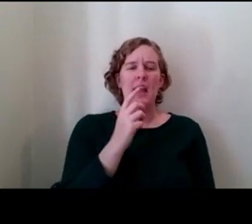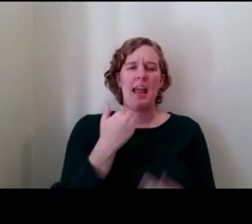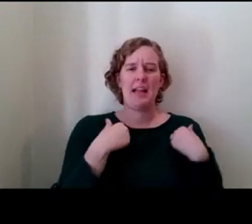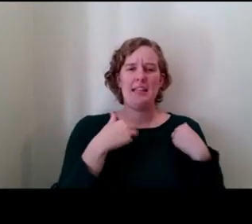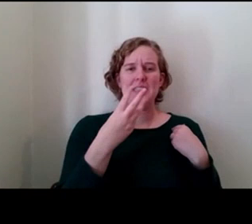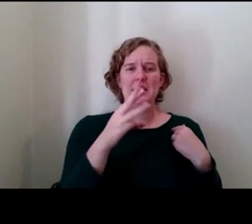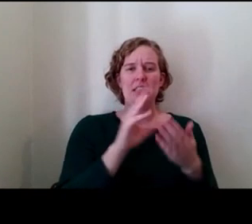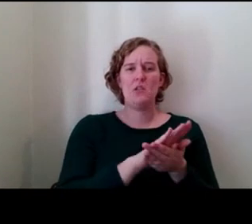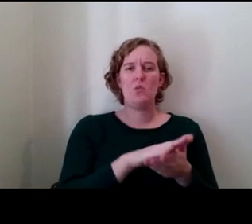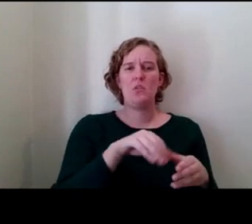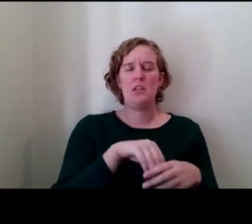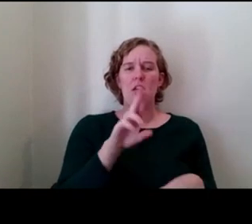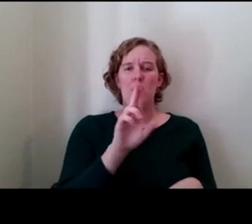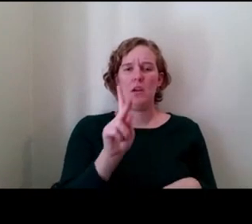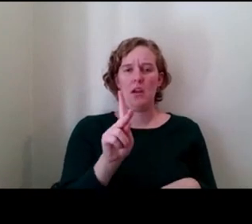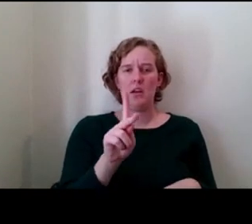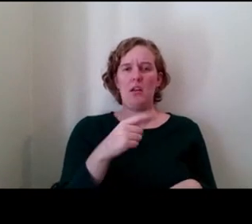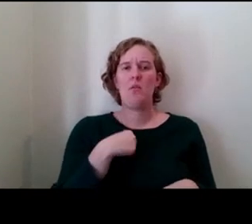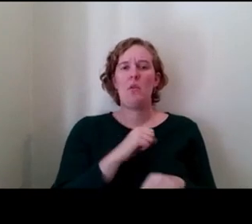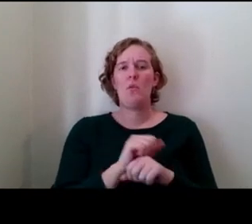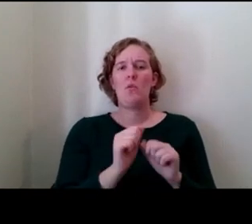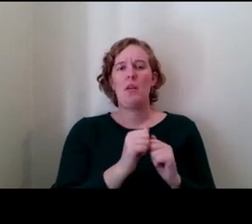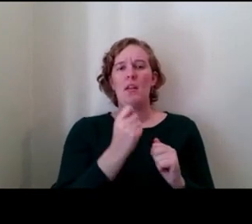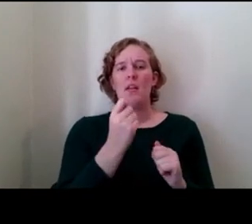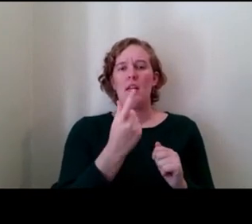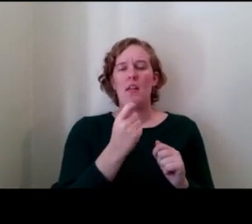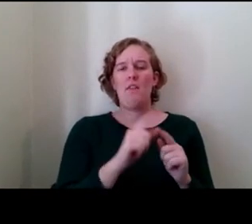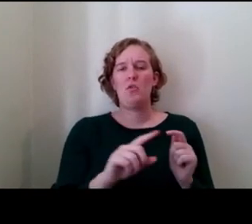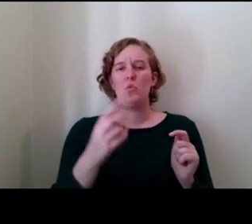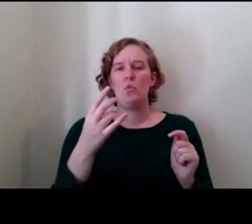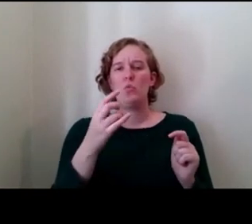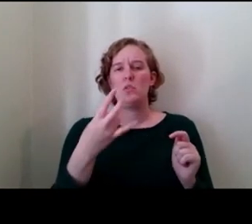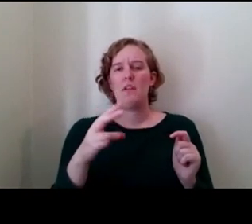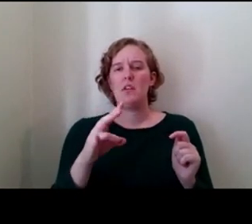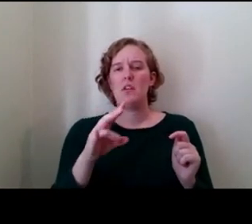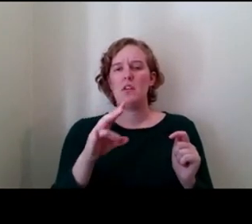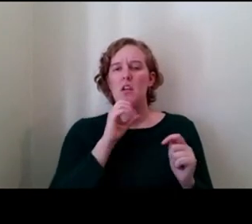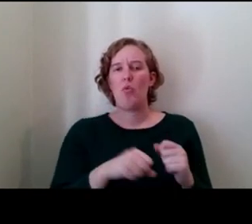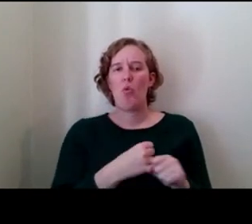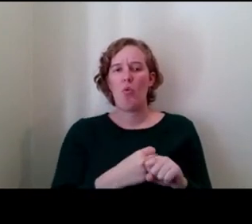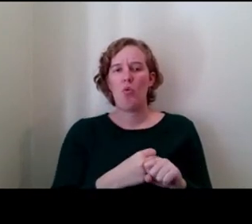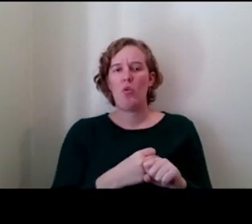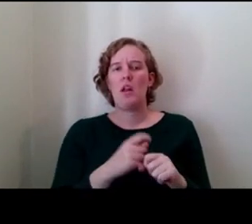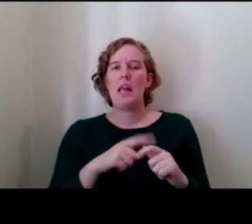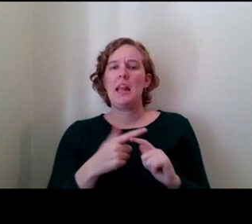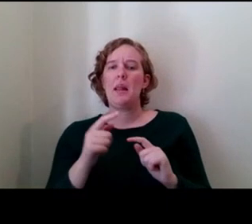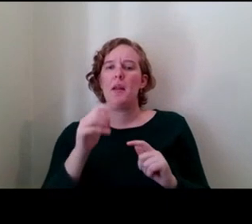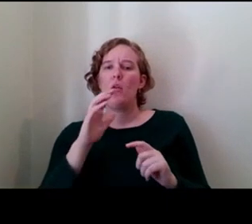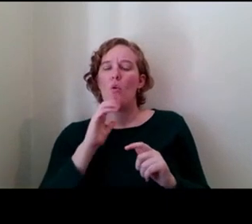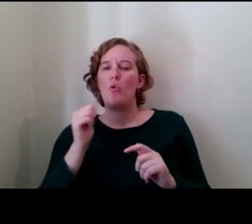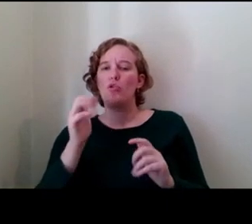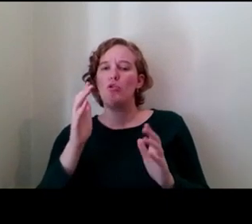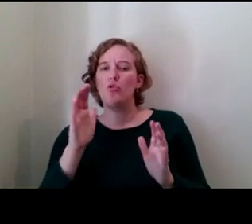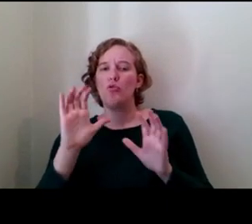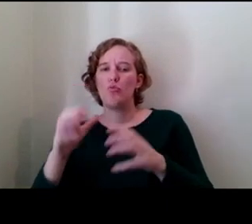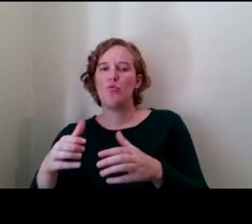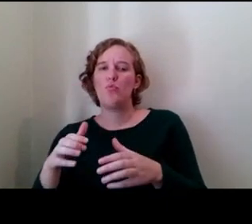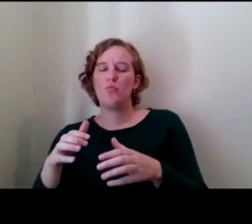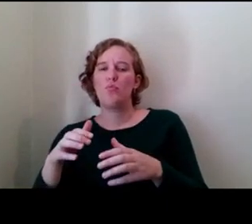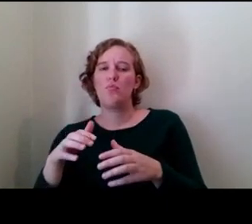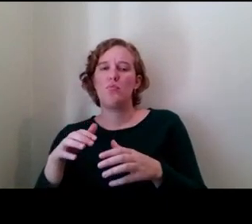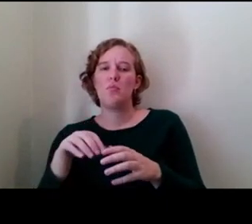schools, and we worked with the 11 to 17 age group, and we had a slightly older cohort of children